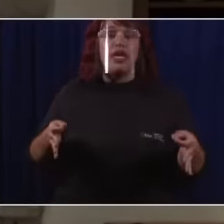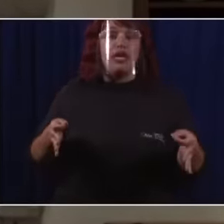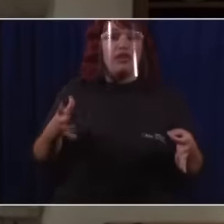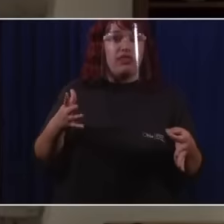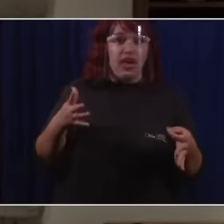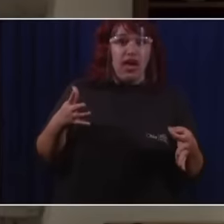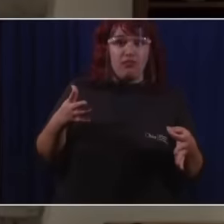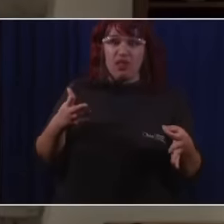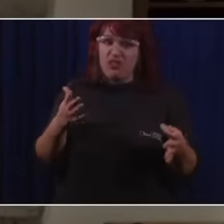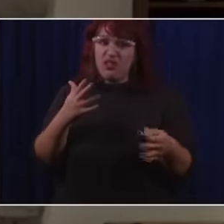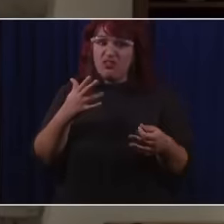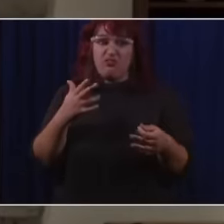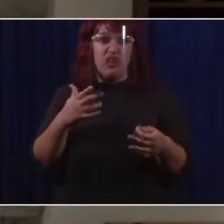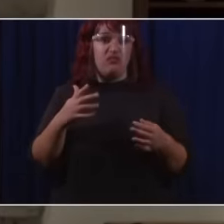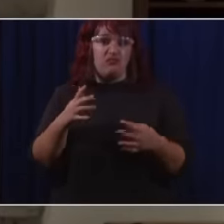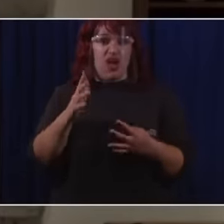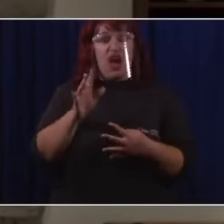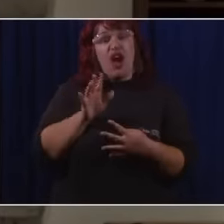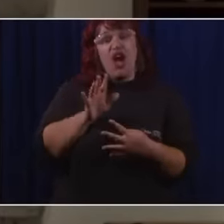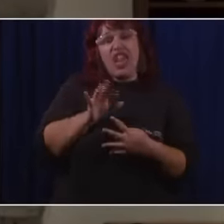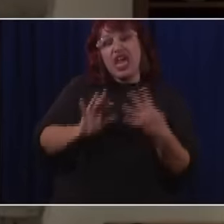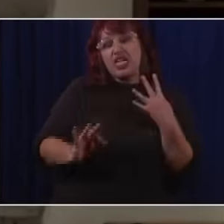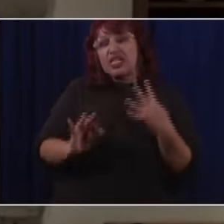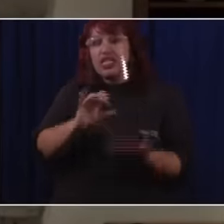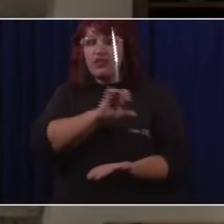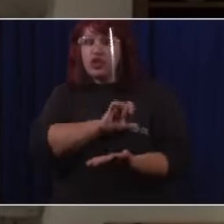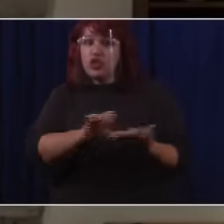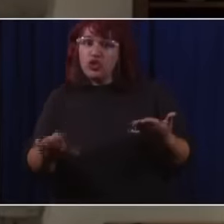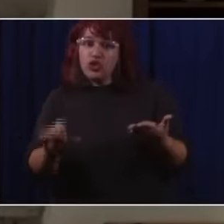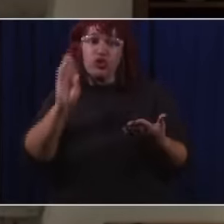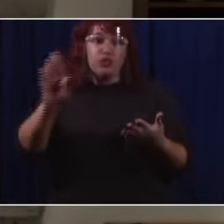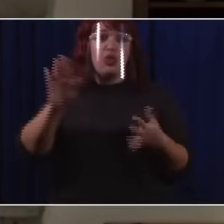going to the Pence rally in Cincinnati tomorrow?